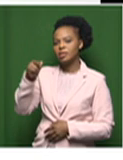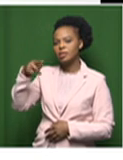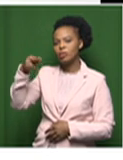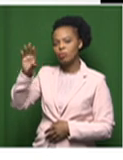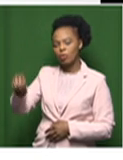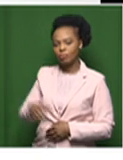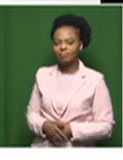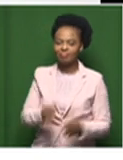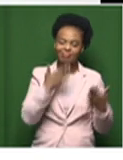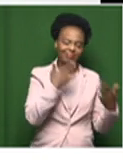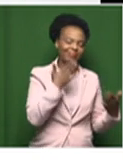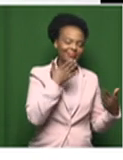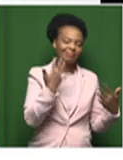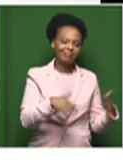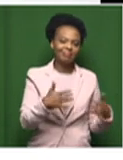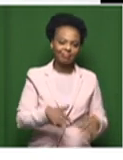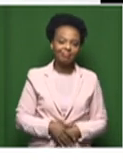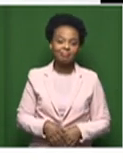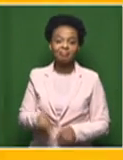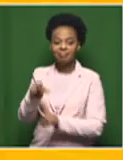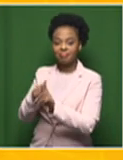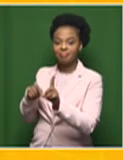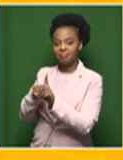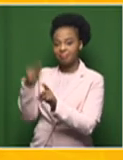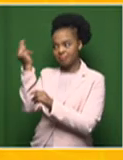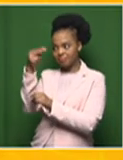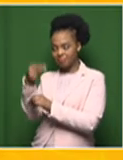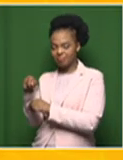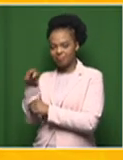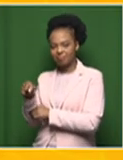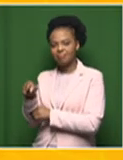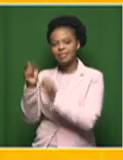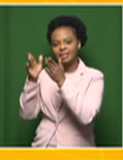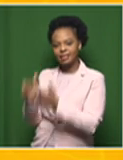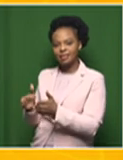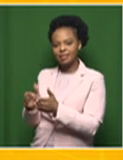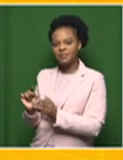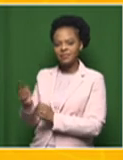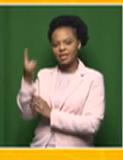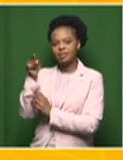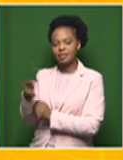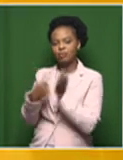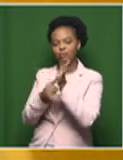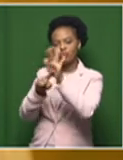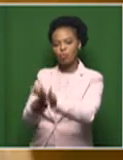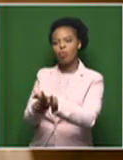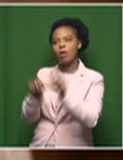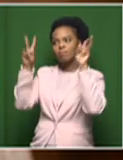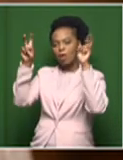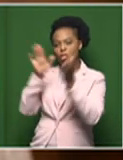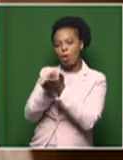Thank you so much. All right, that was ceramic artist Zizipo Phoswa. First solo show titled